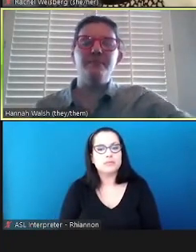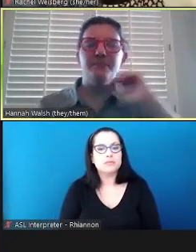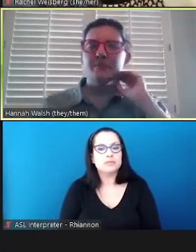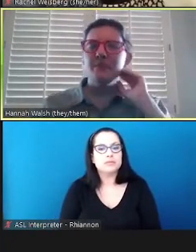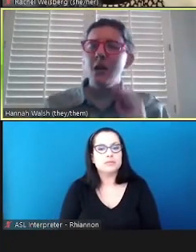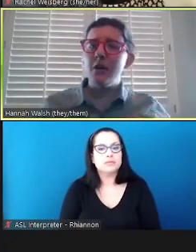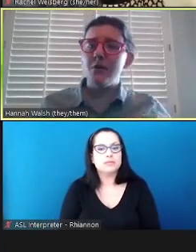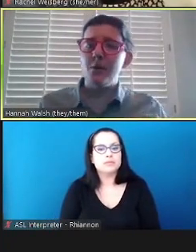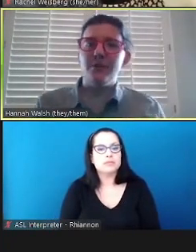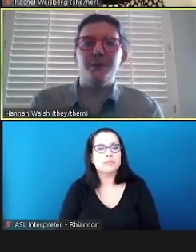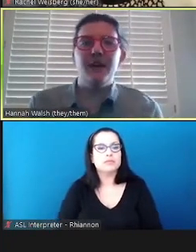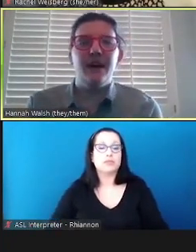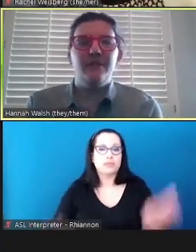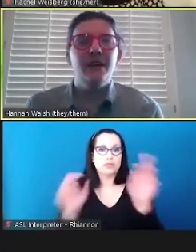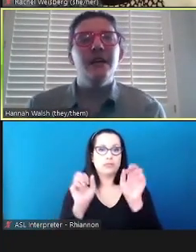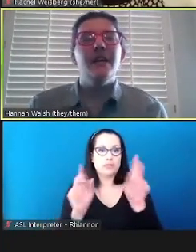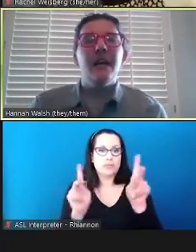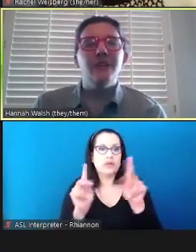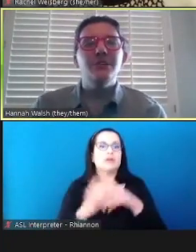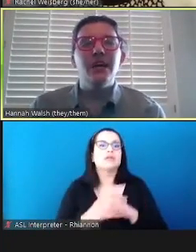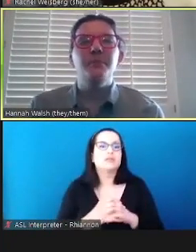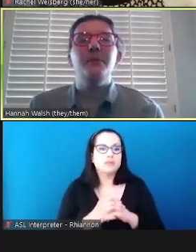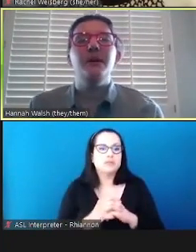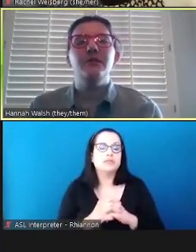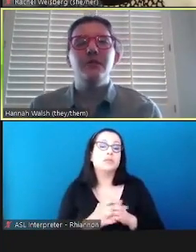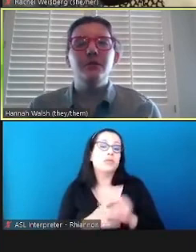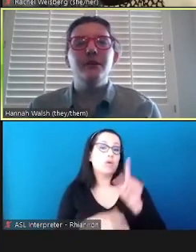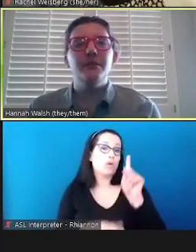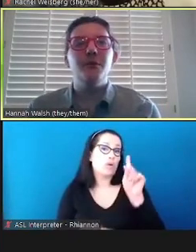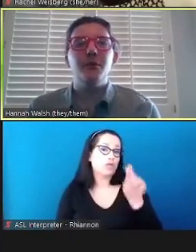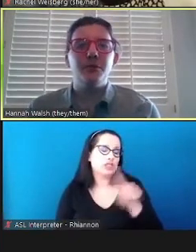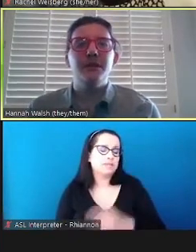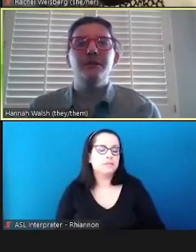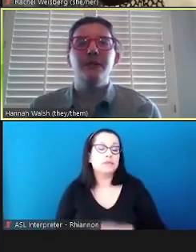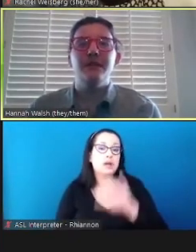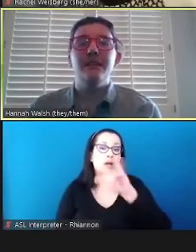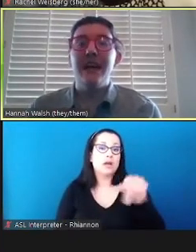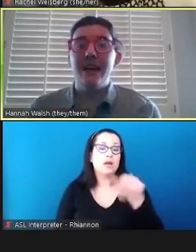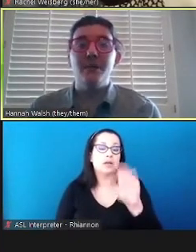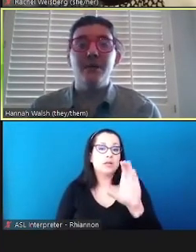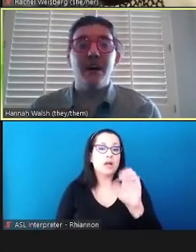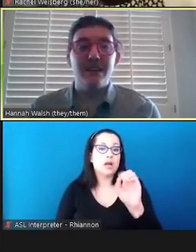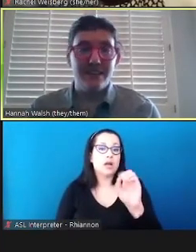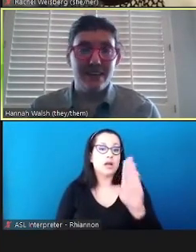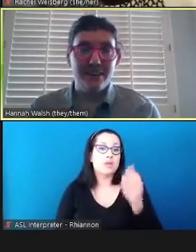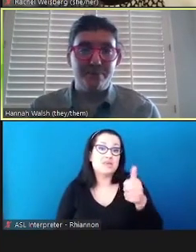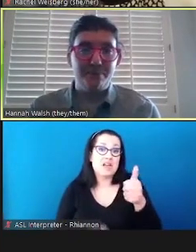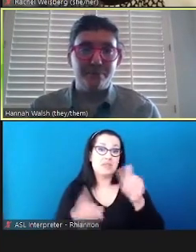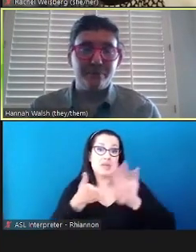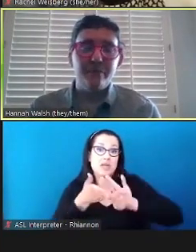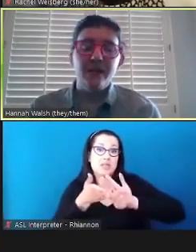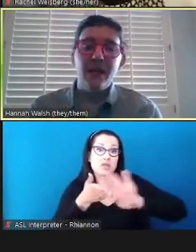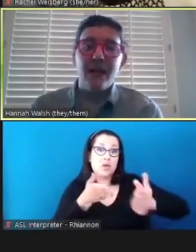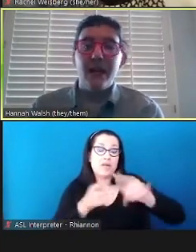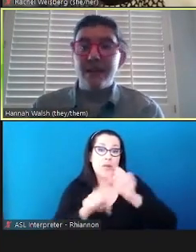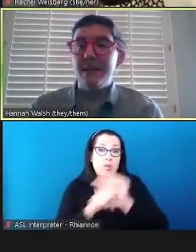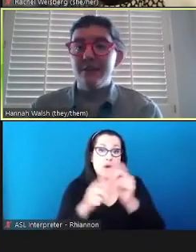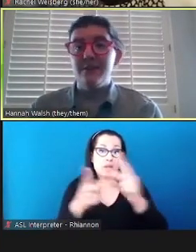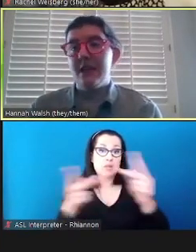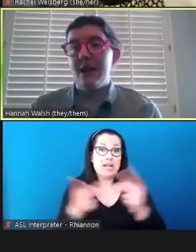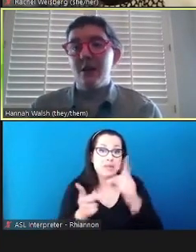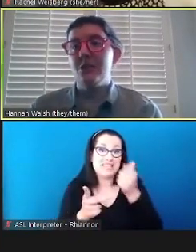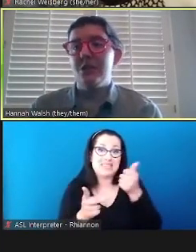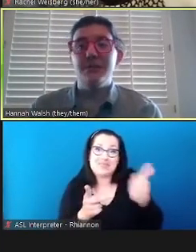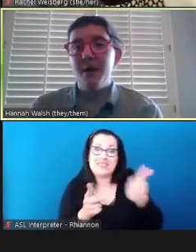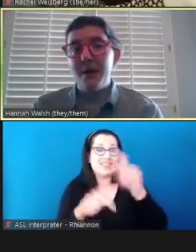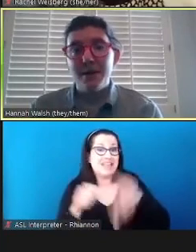Okay, another question we have, can Jacob be excluded from the workplace because he cannot be vaccinated? And the answer to